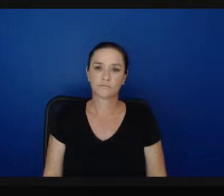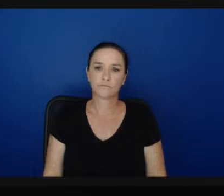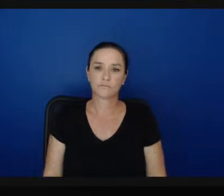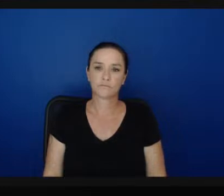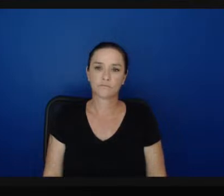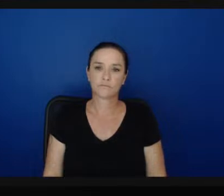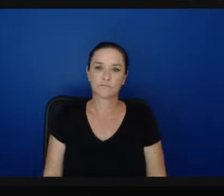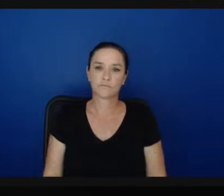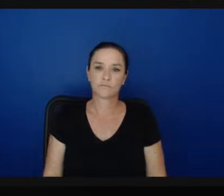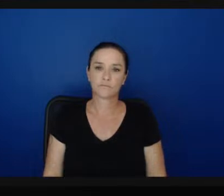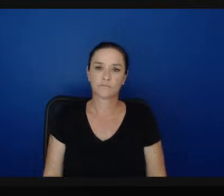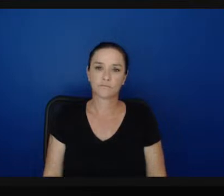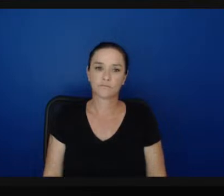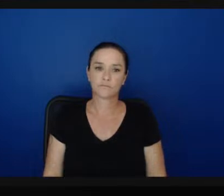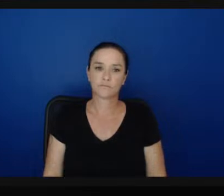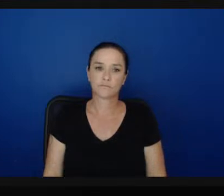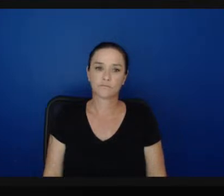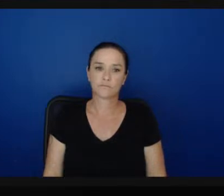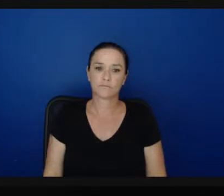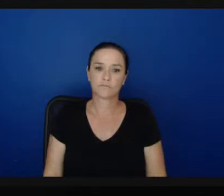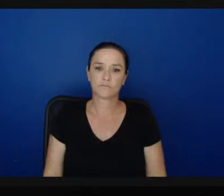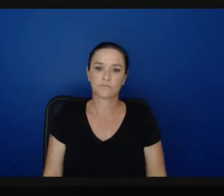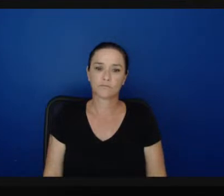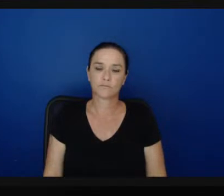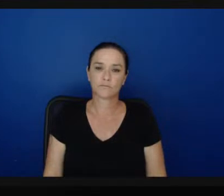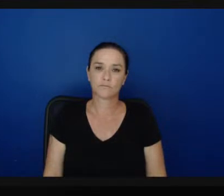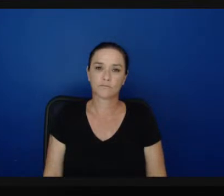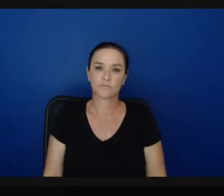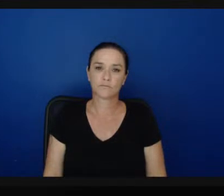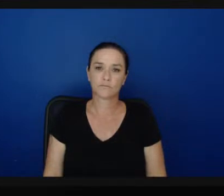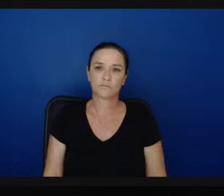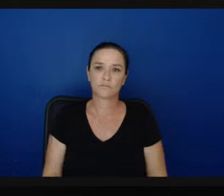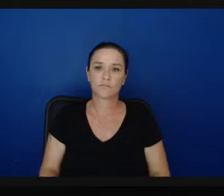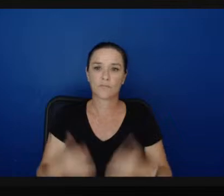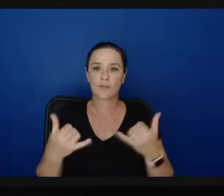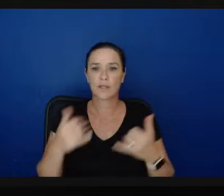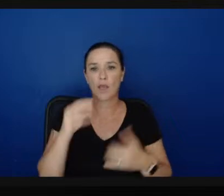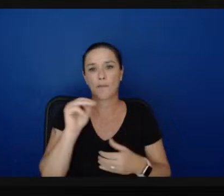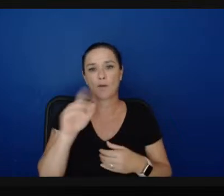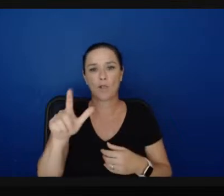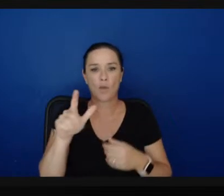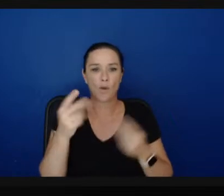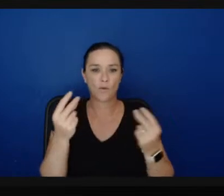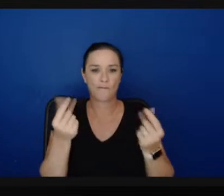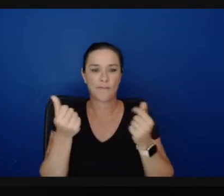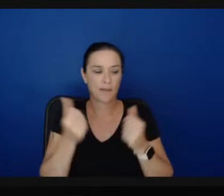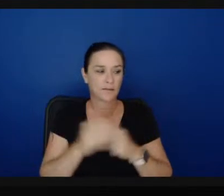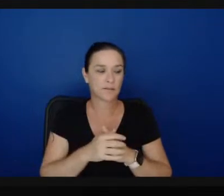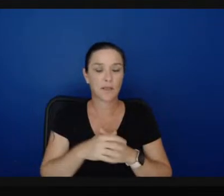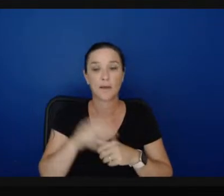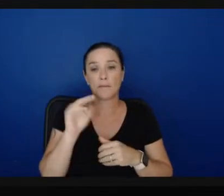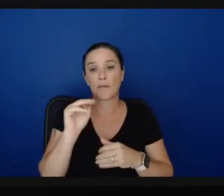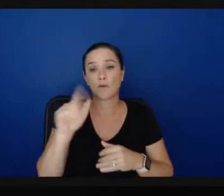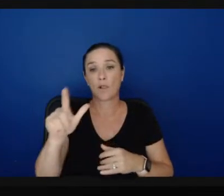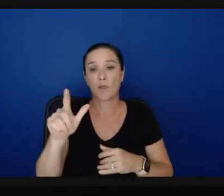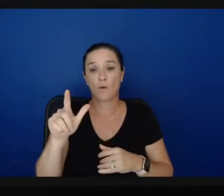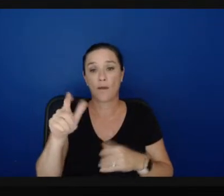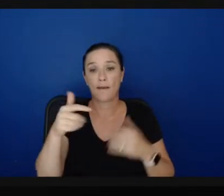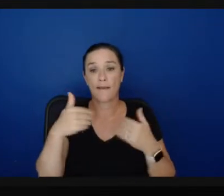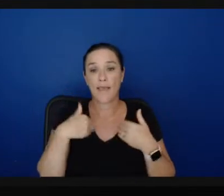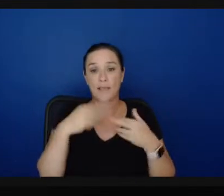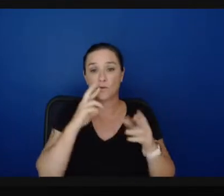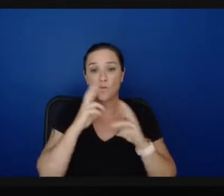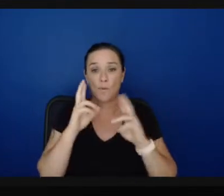And we'll now go to Mauna Loa monitoring quickly. Mauna Loa has a